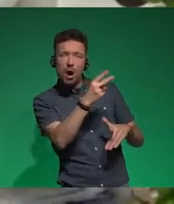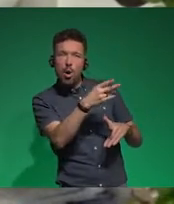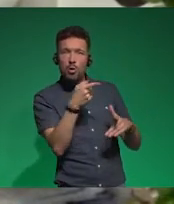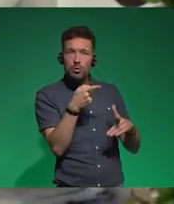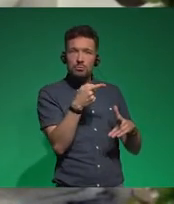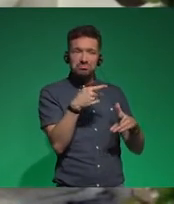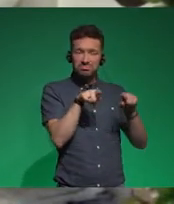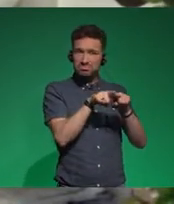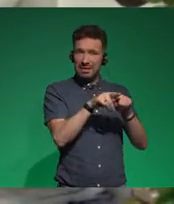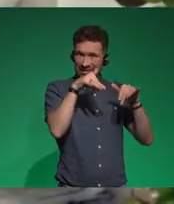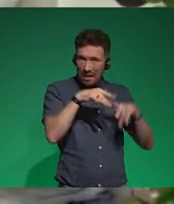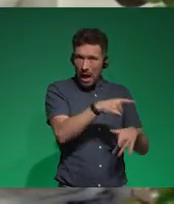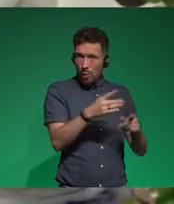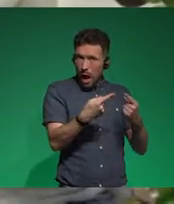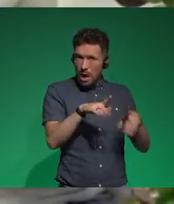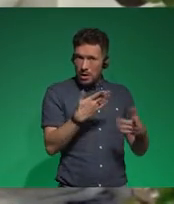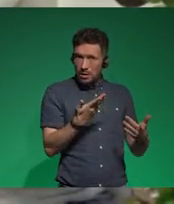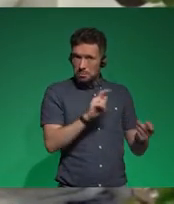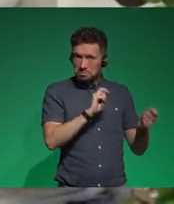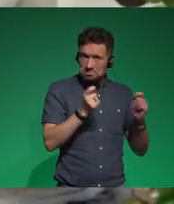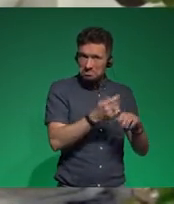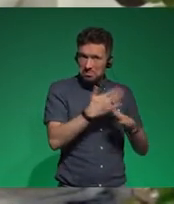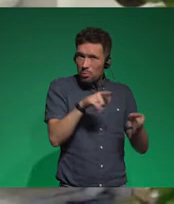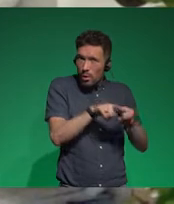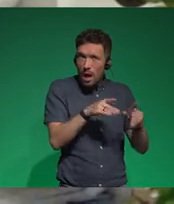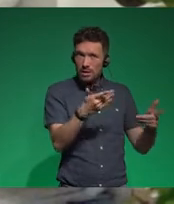And I realized that there is a tradition